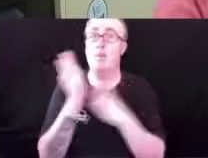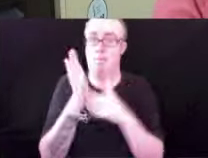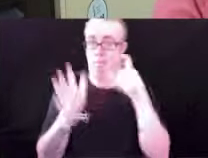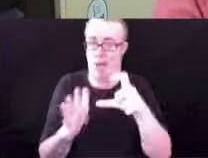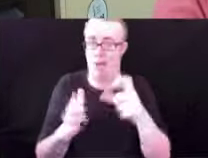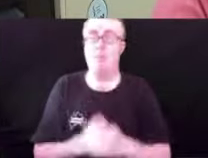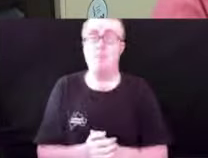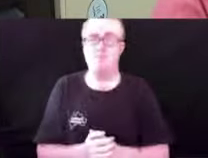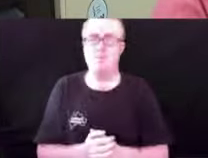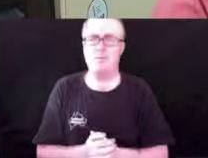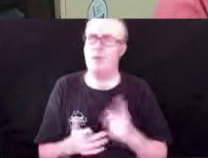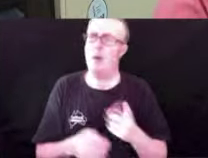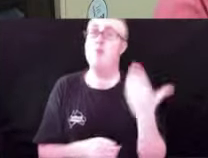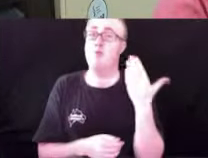Mac.